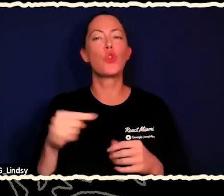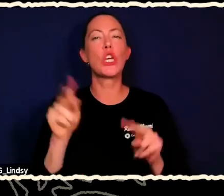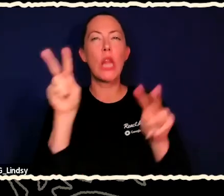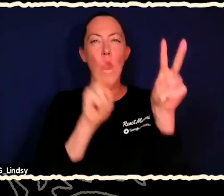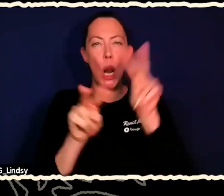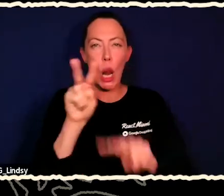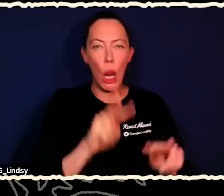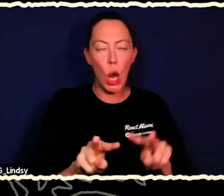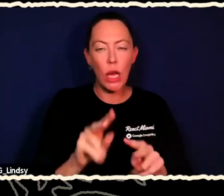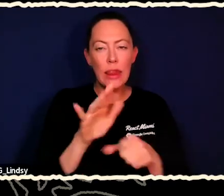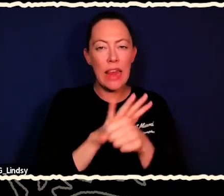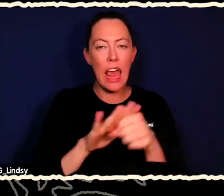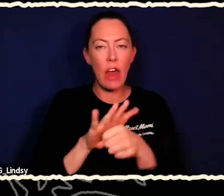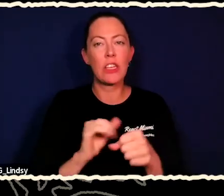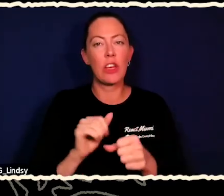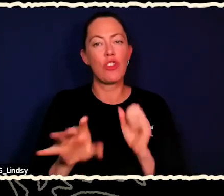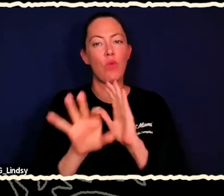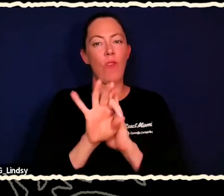and optimize those.